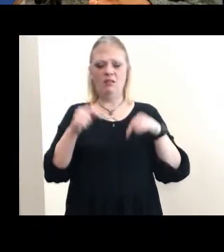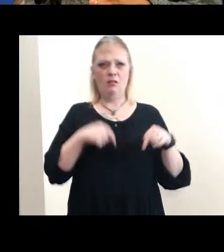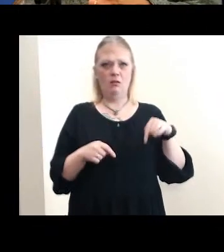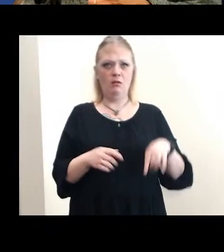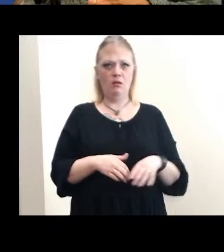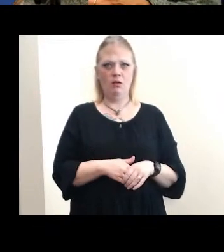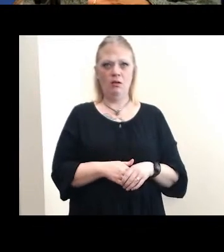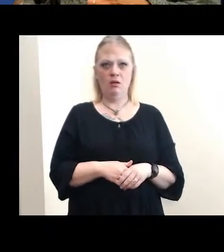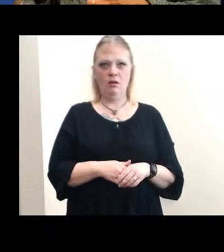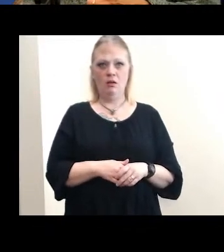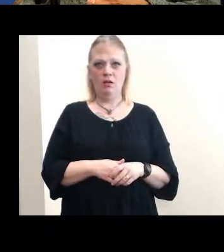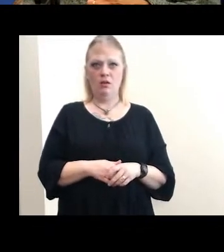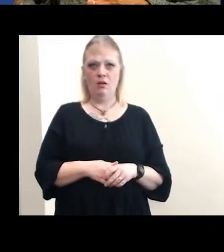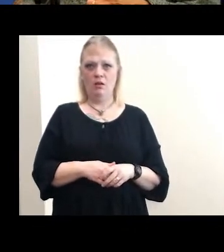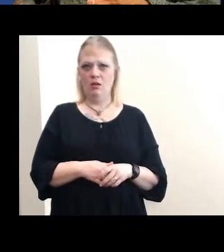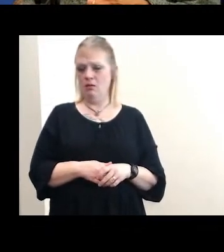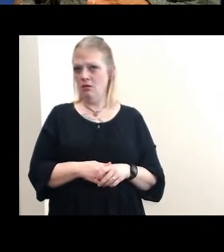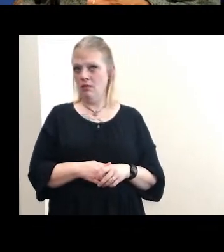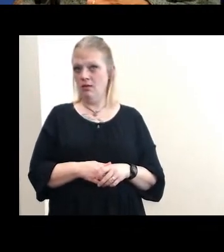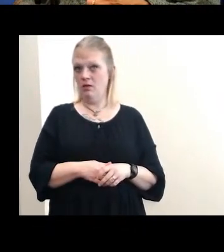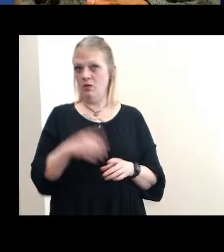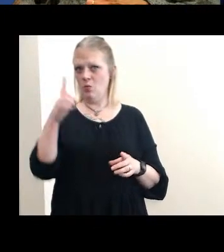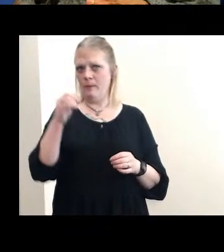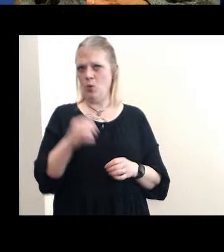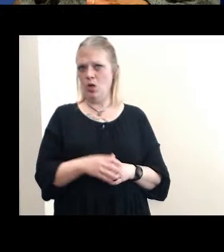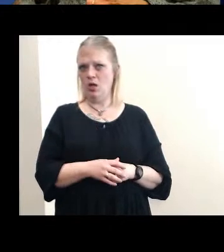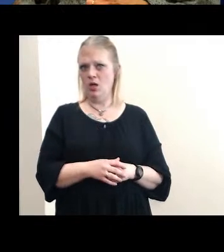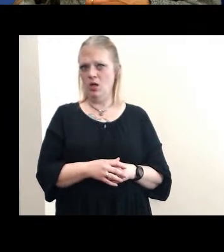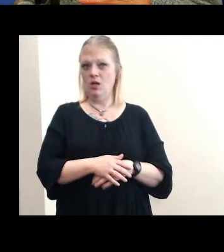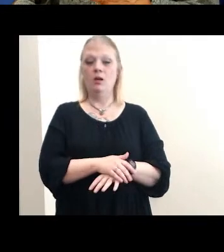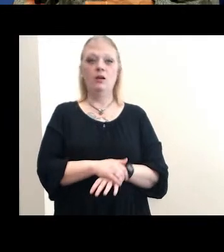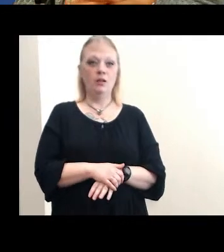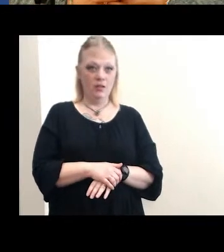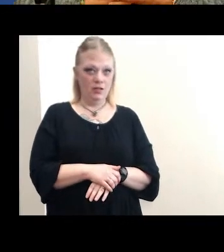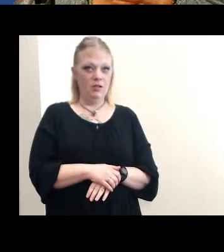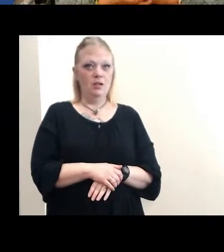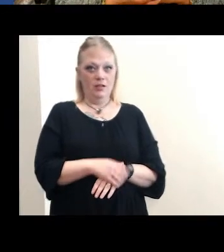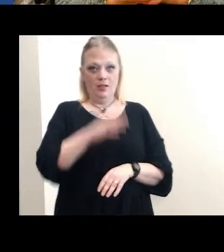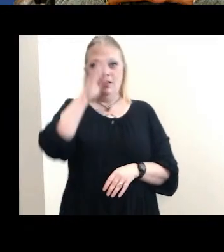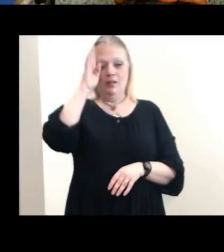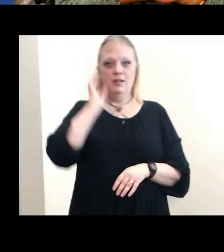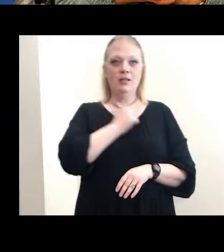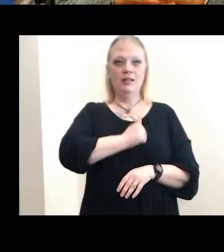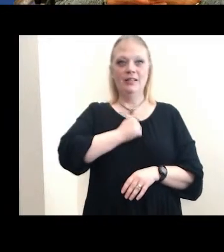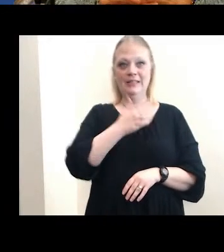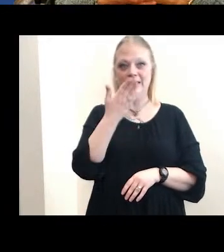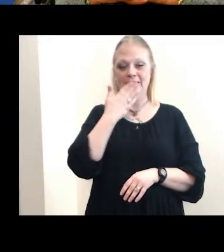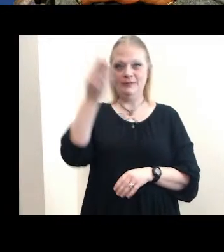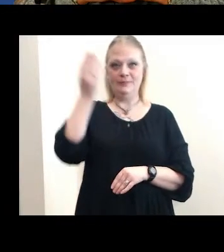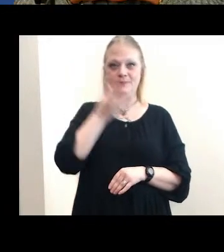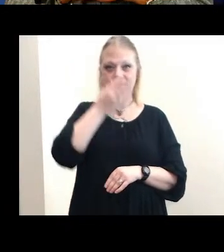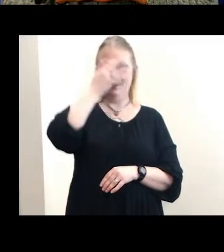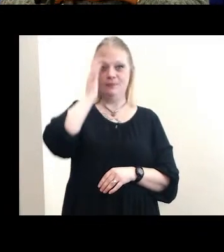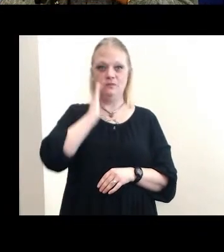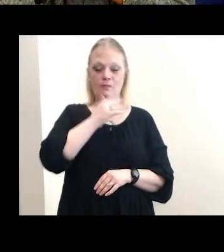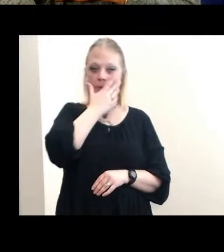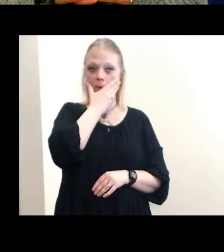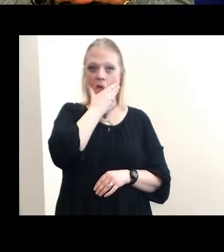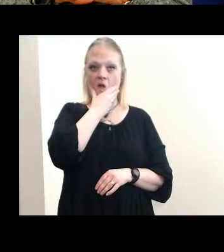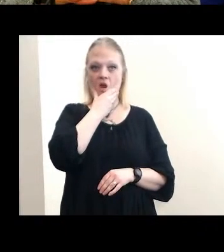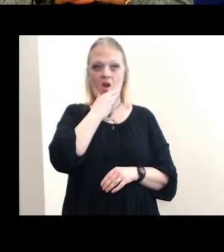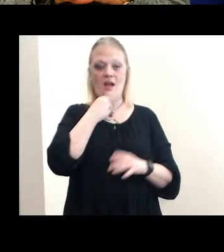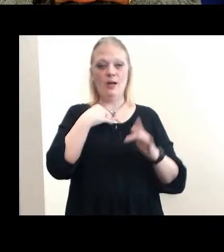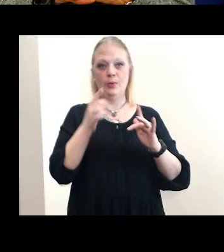I did. Oops. One more. Thank you. Sorry. Thank you, County Executive. So I glanced